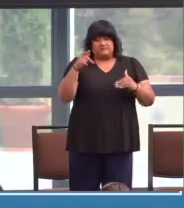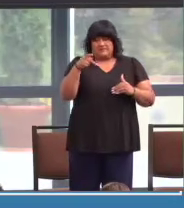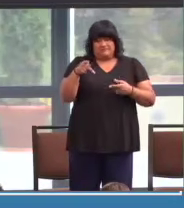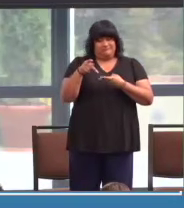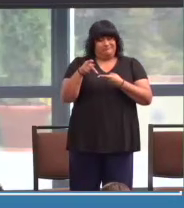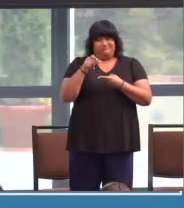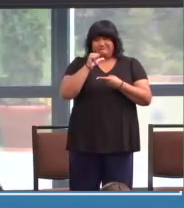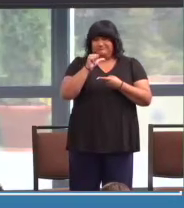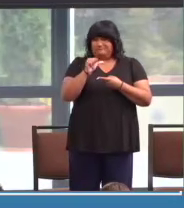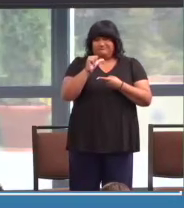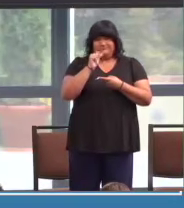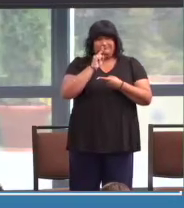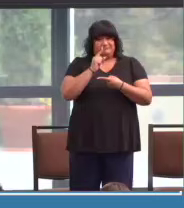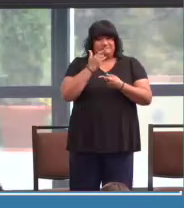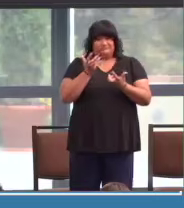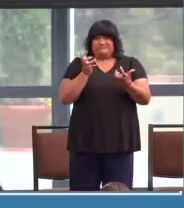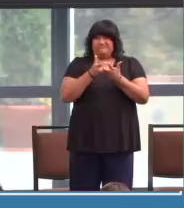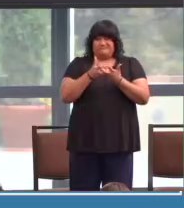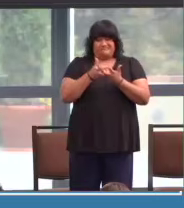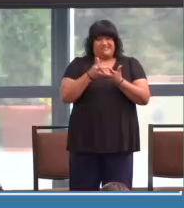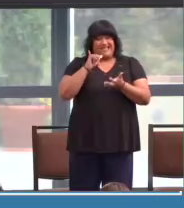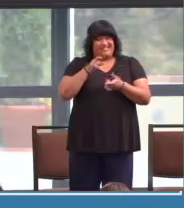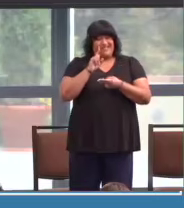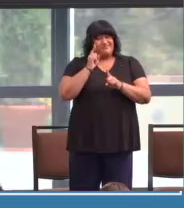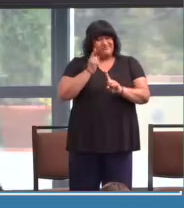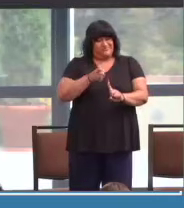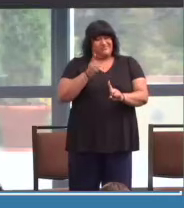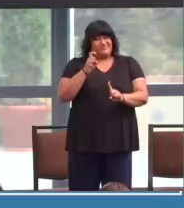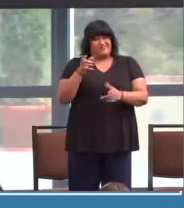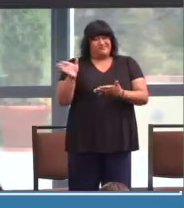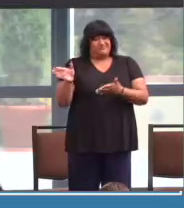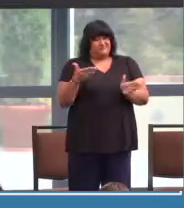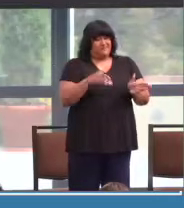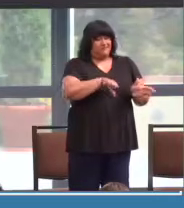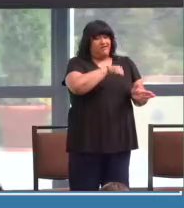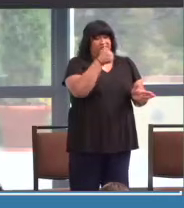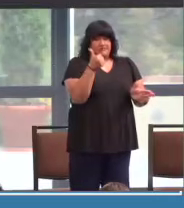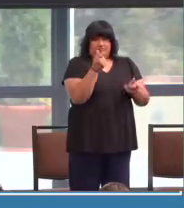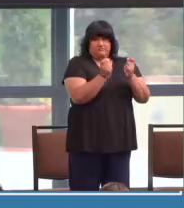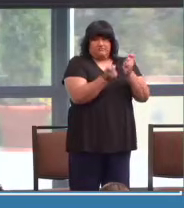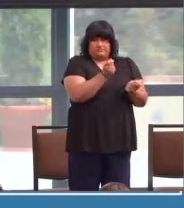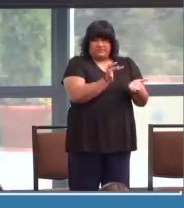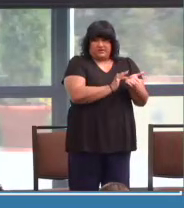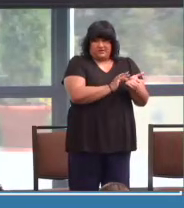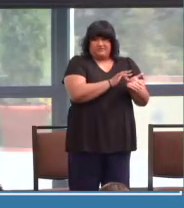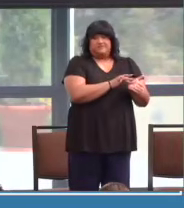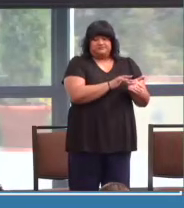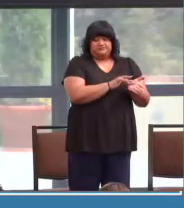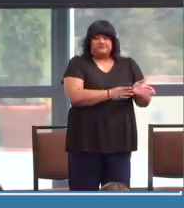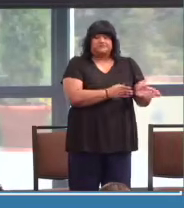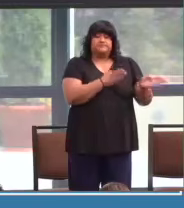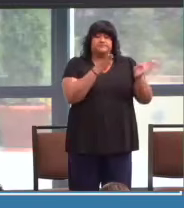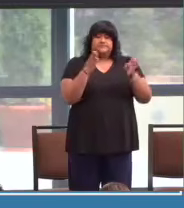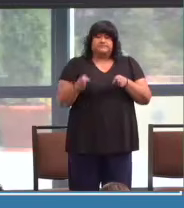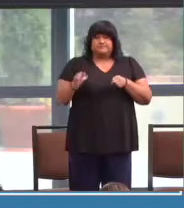entire answer anyhow. At that point, you'll need to be on some other immunomodulating therapy. If